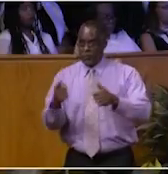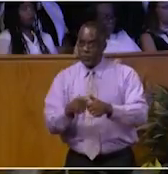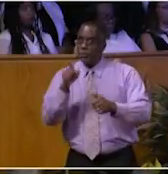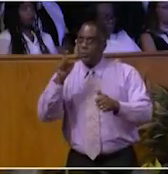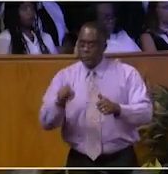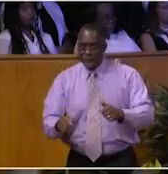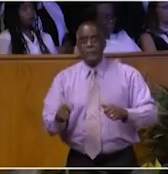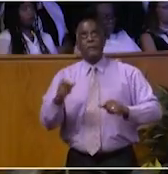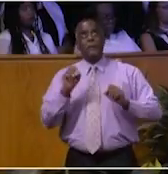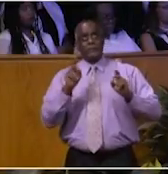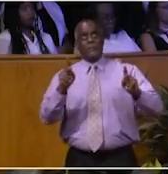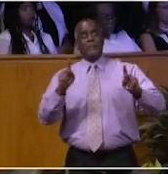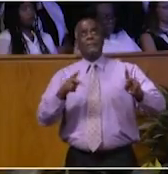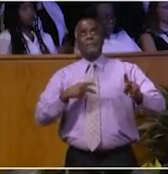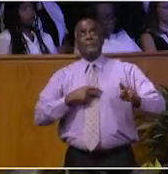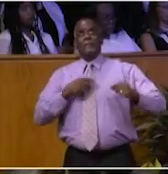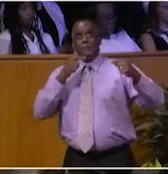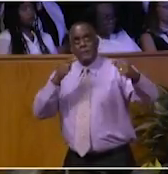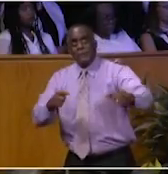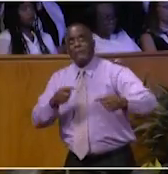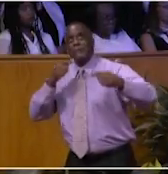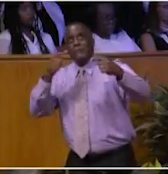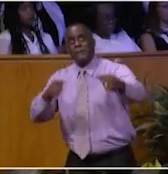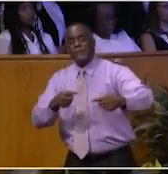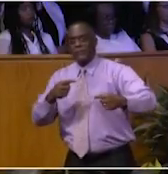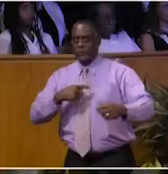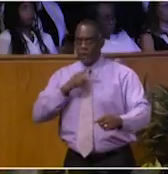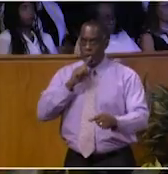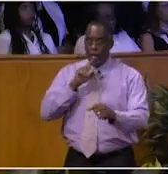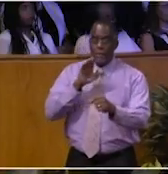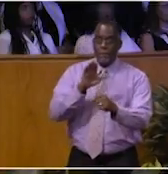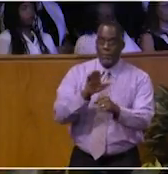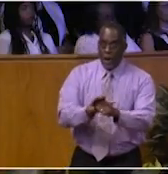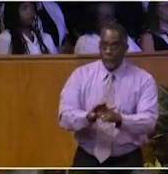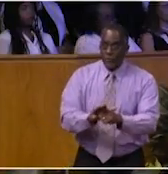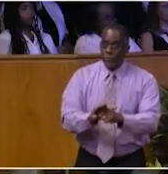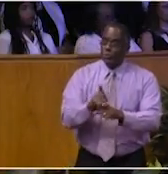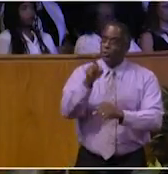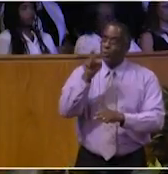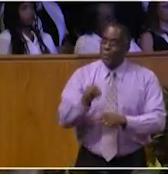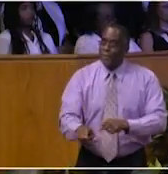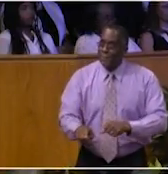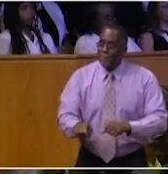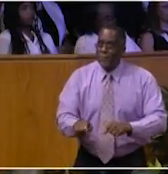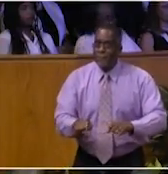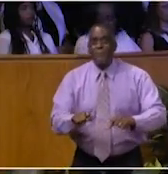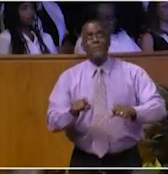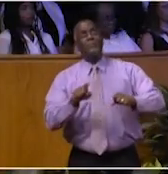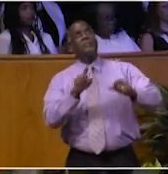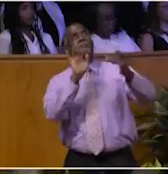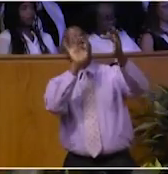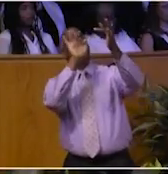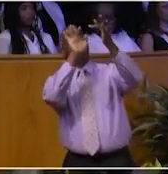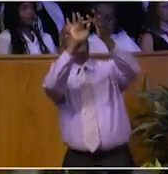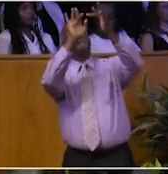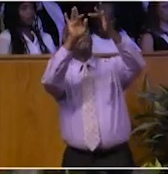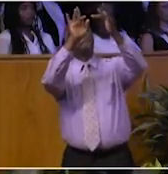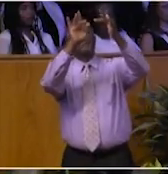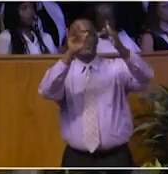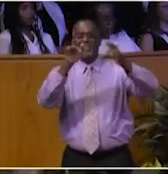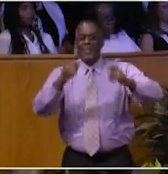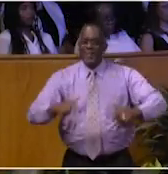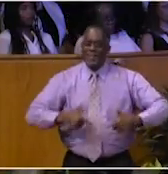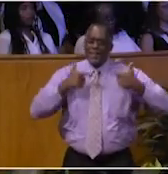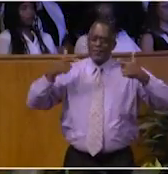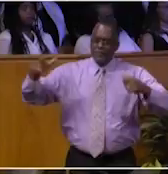the next few days, that your hands will be raised towards heaven, because life is a series of